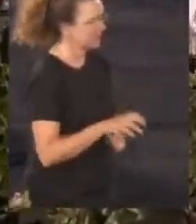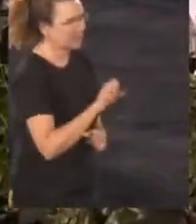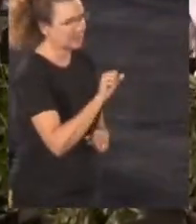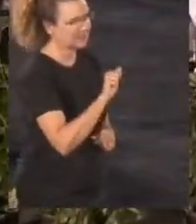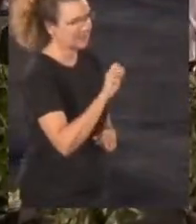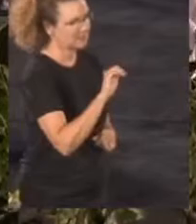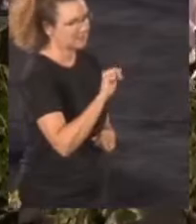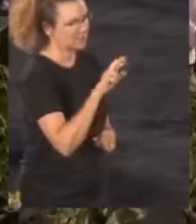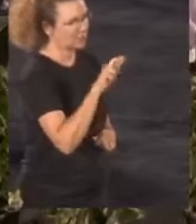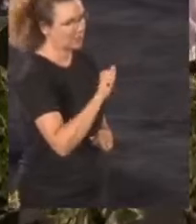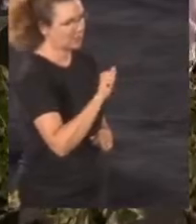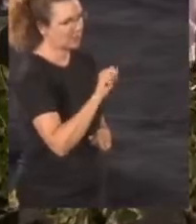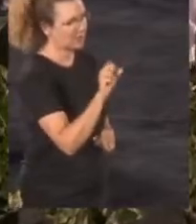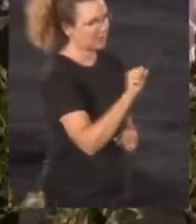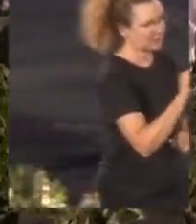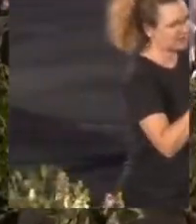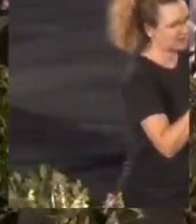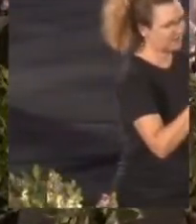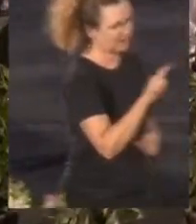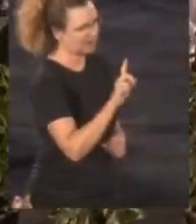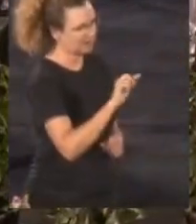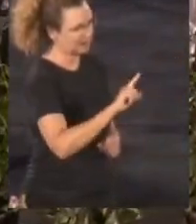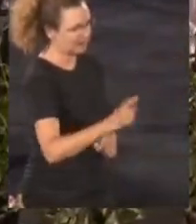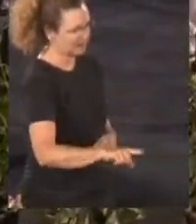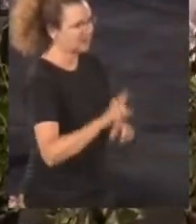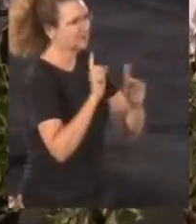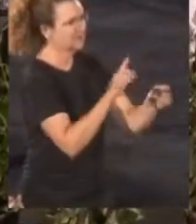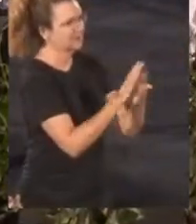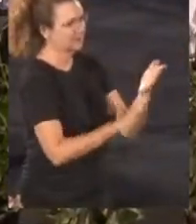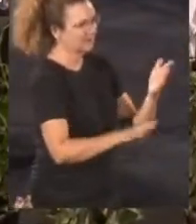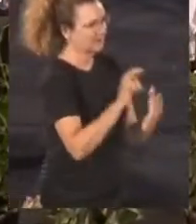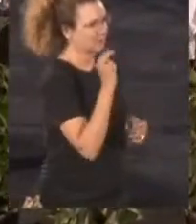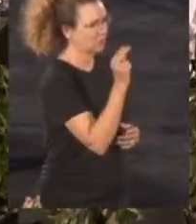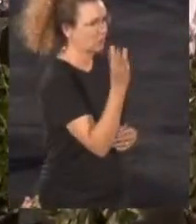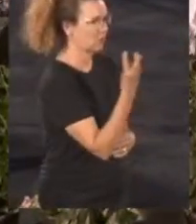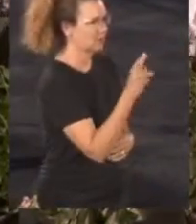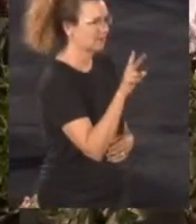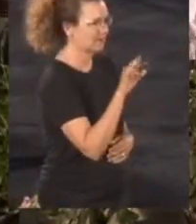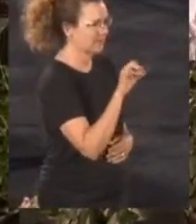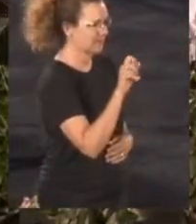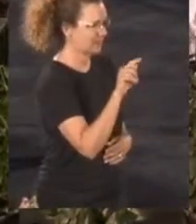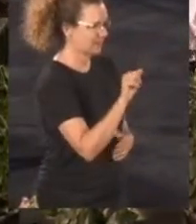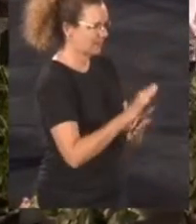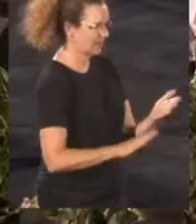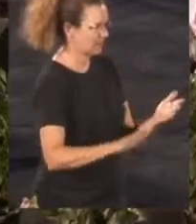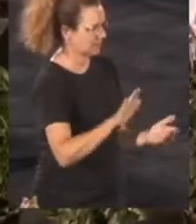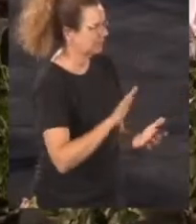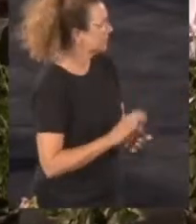Samara S. Valdez will be attending Northwest Vista College.